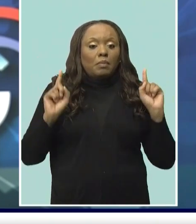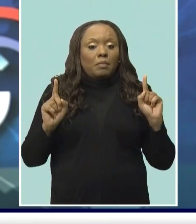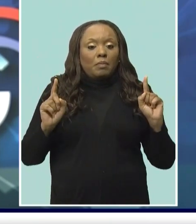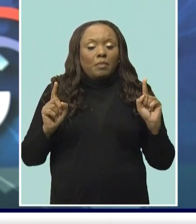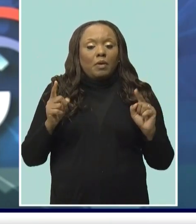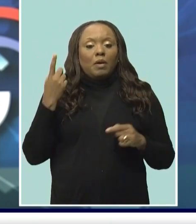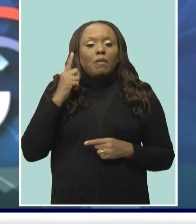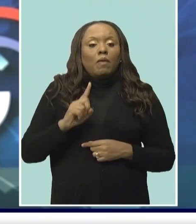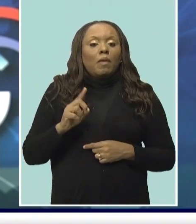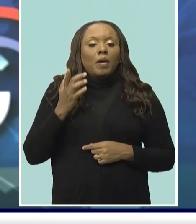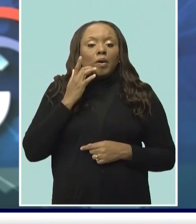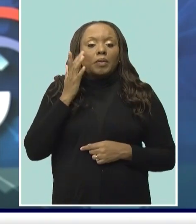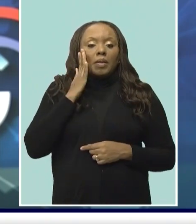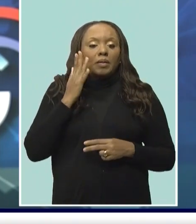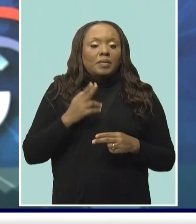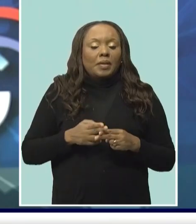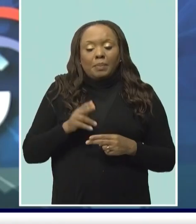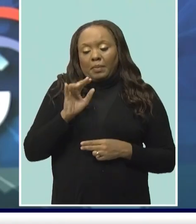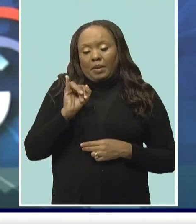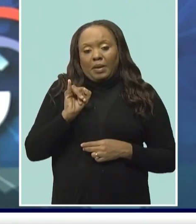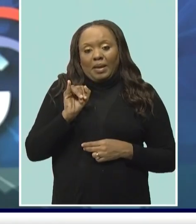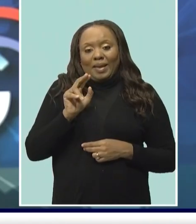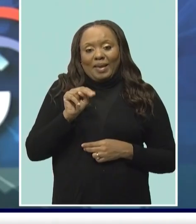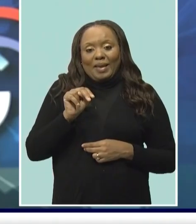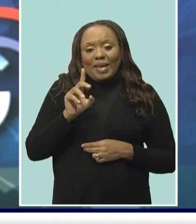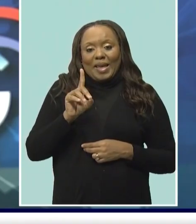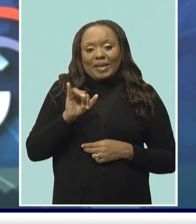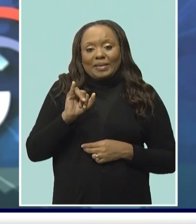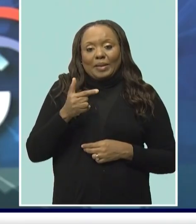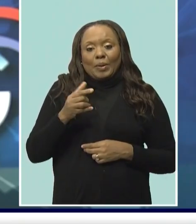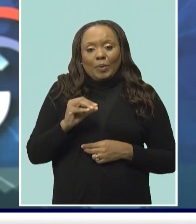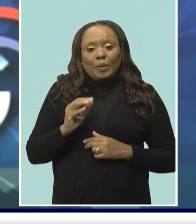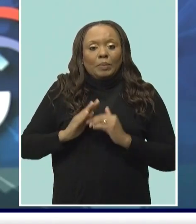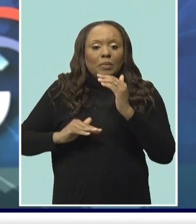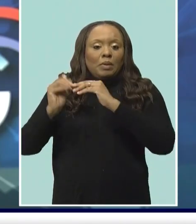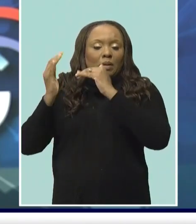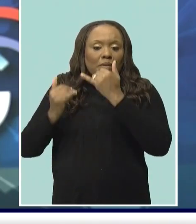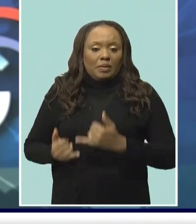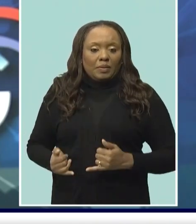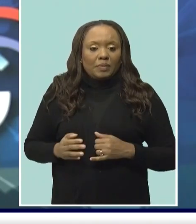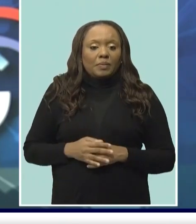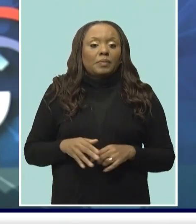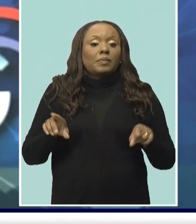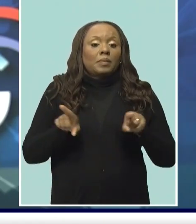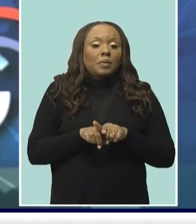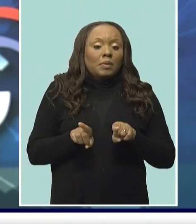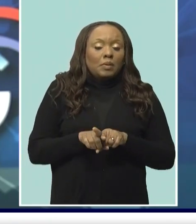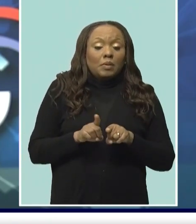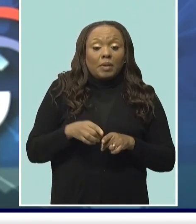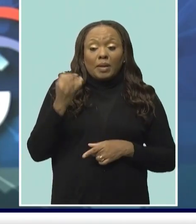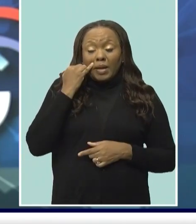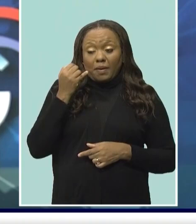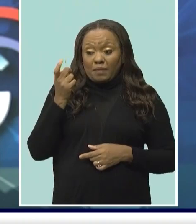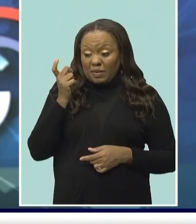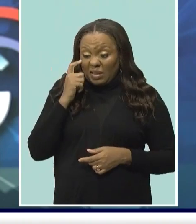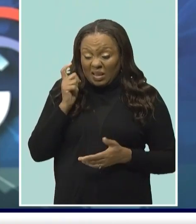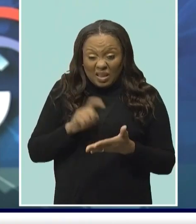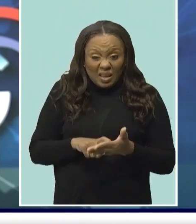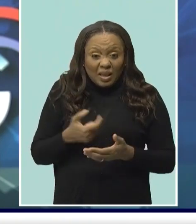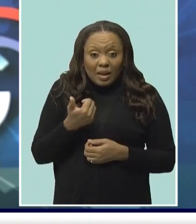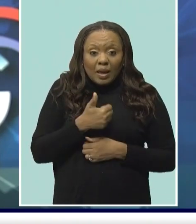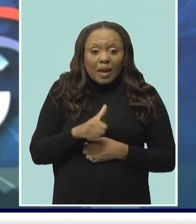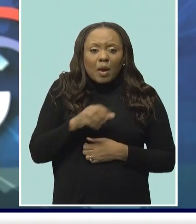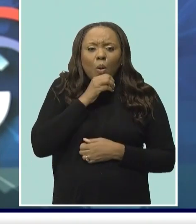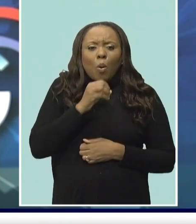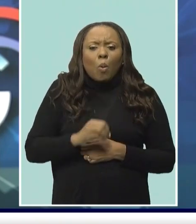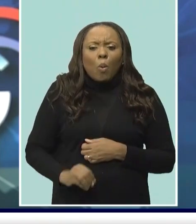Hotel Indigo is being built. During his visit, we were also told about efforts to ensure any archaeological finds are preserved during the